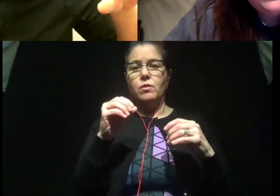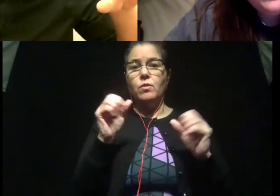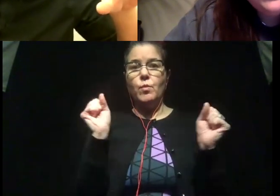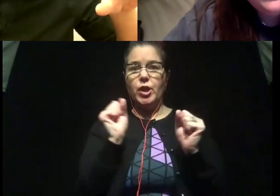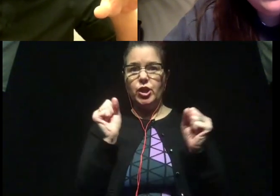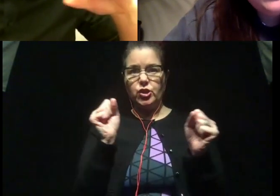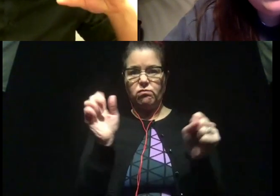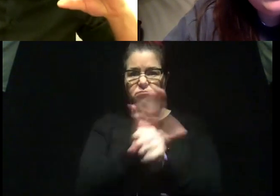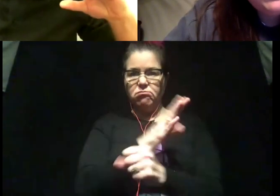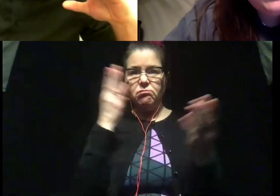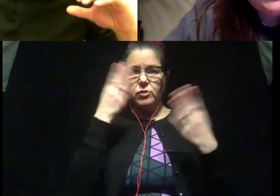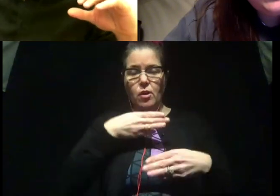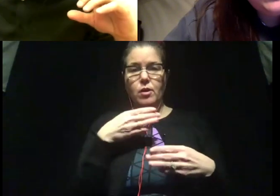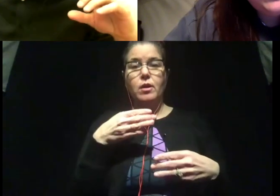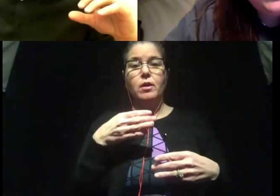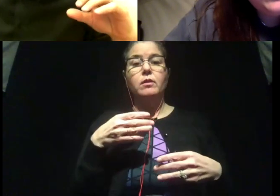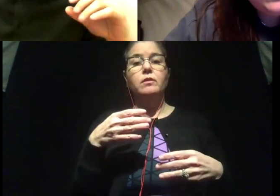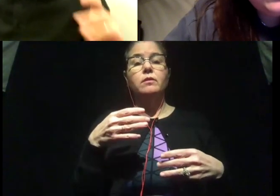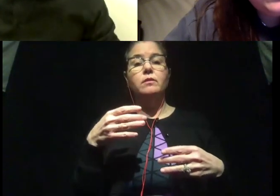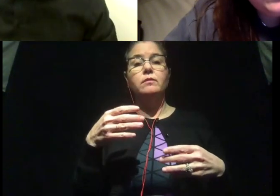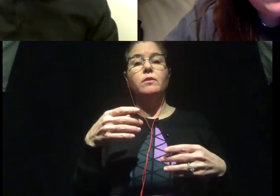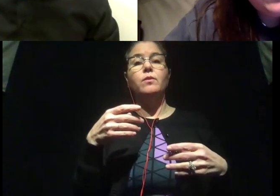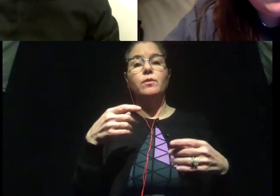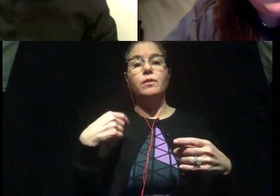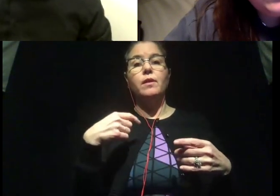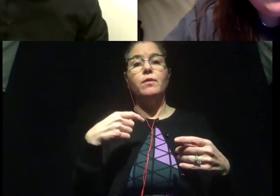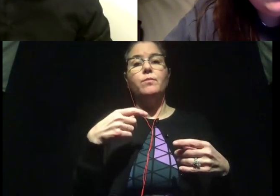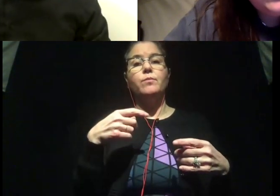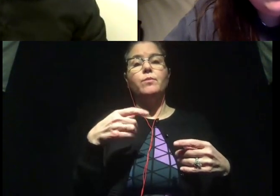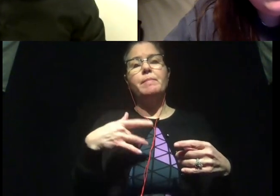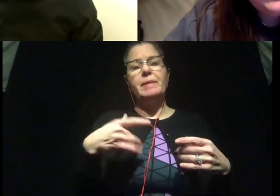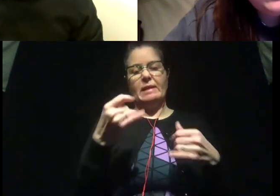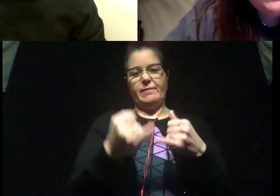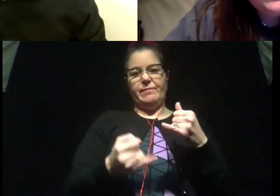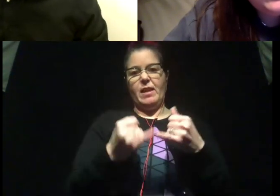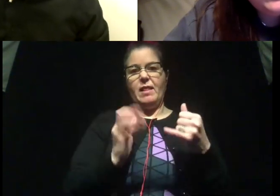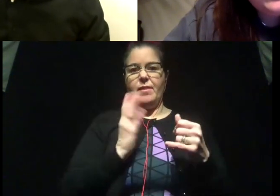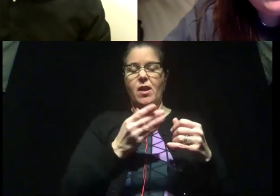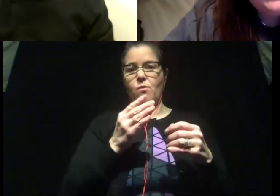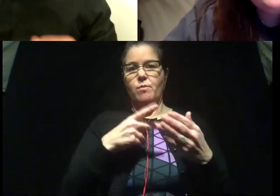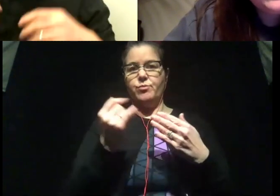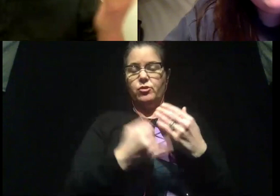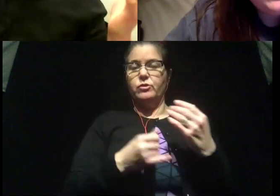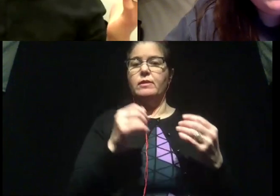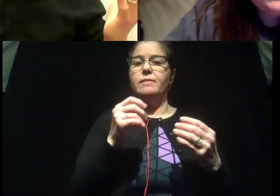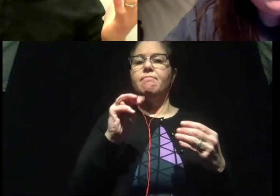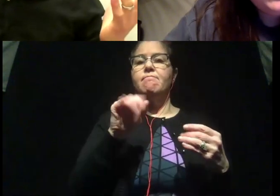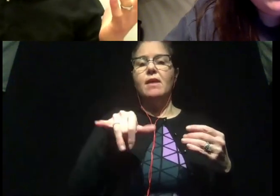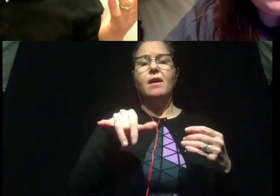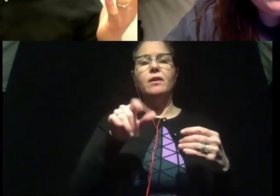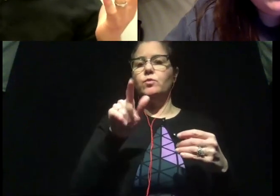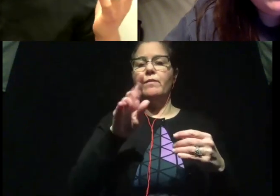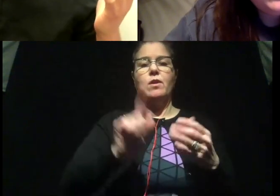darkness in the middle of winter. And we're rapidly transitioning to summer. Usually when we're done with our campaigns in May in Greenland, it's 24-hour